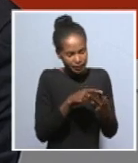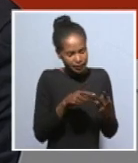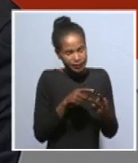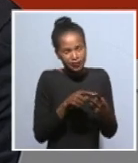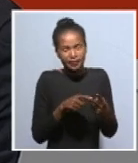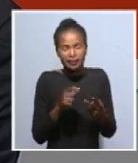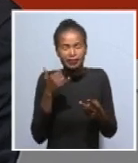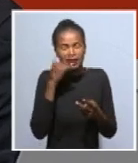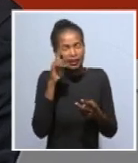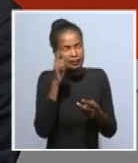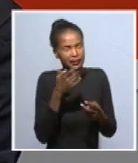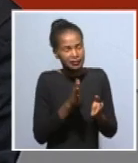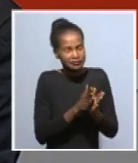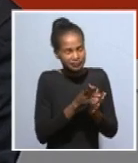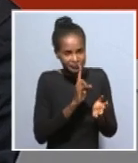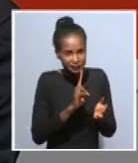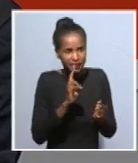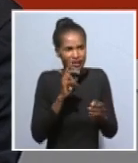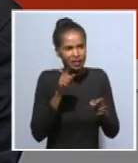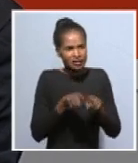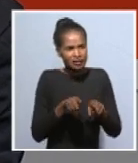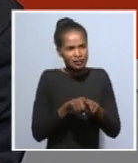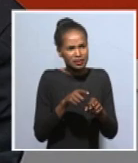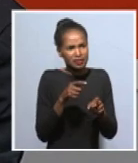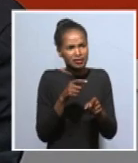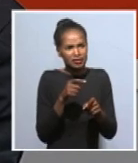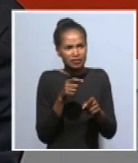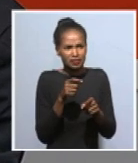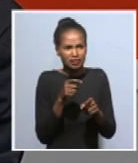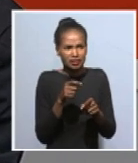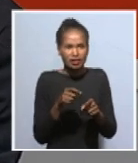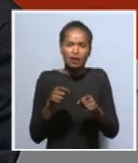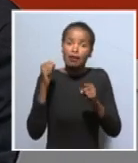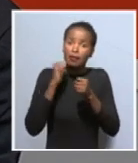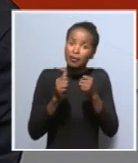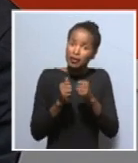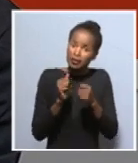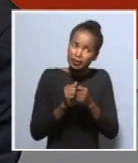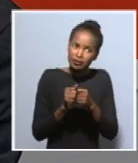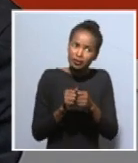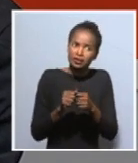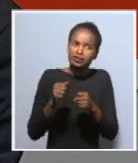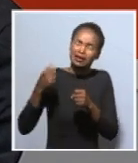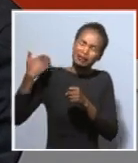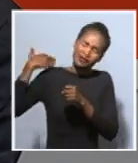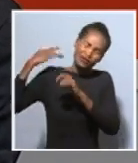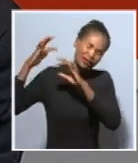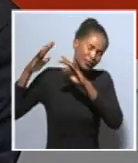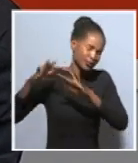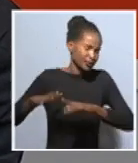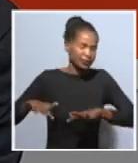plantation, if you so wish, you also raised the concern about the protracted drought, but we have been criticized over